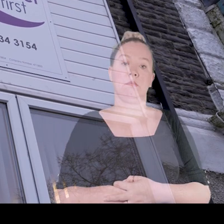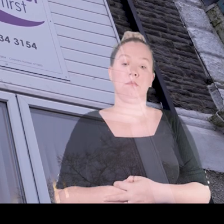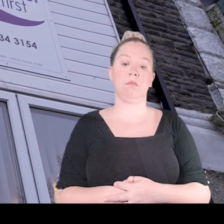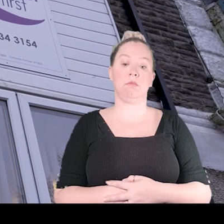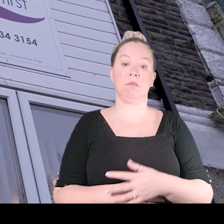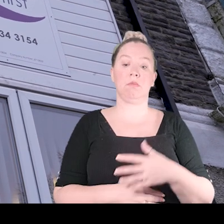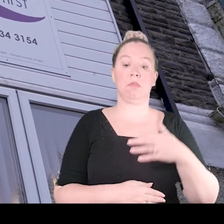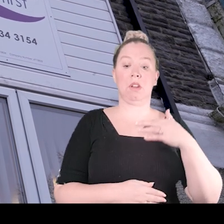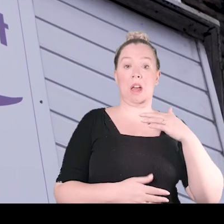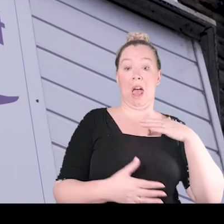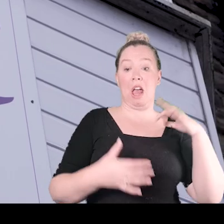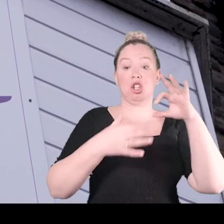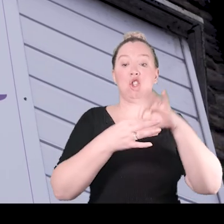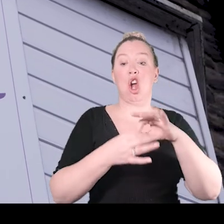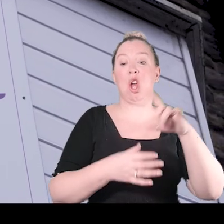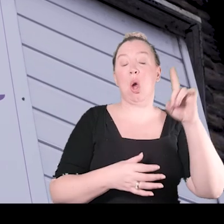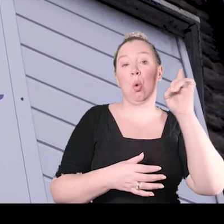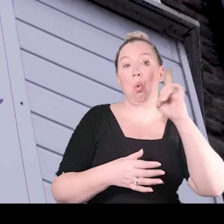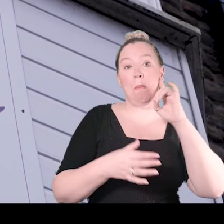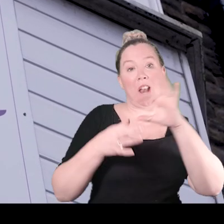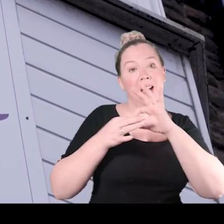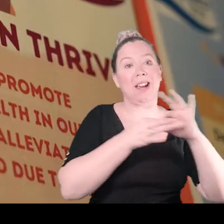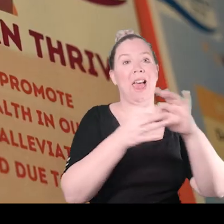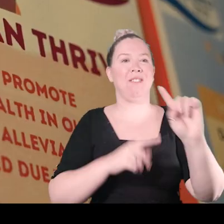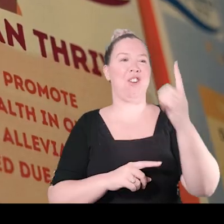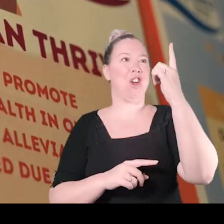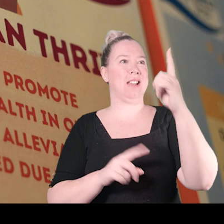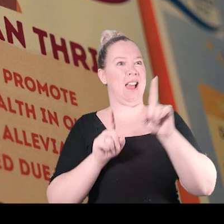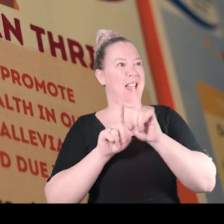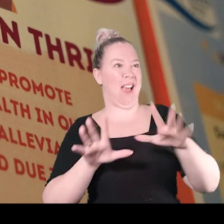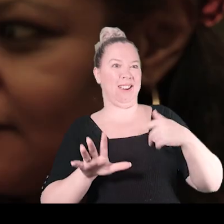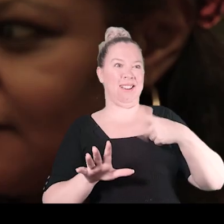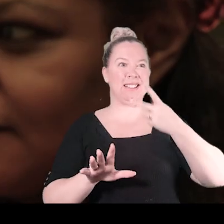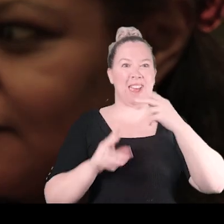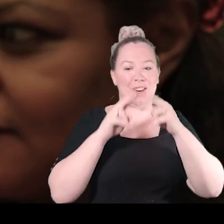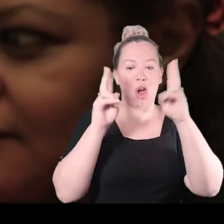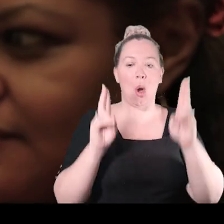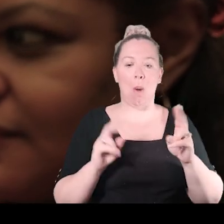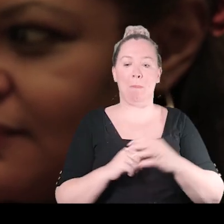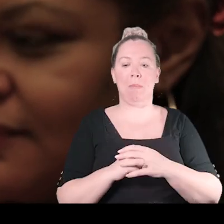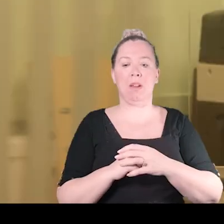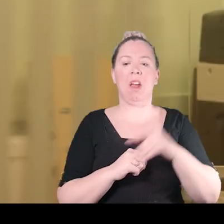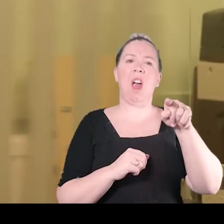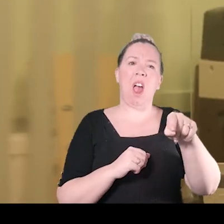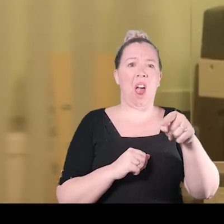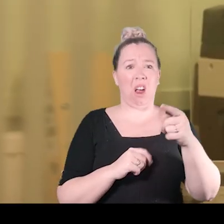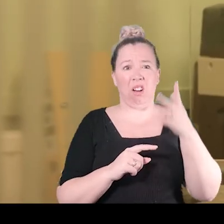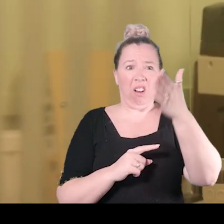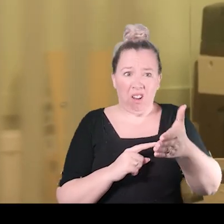I joined Women Connect first. So I feel it is my second home. We hear about two, three times a